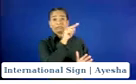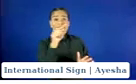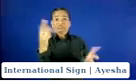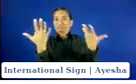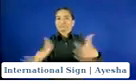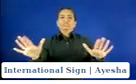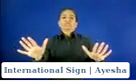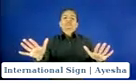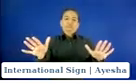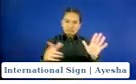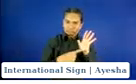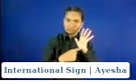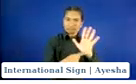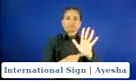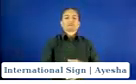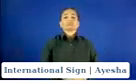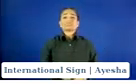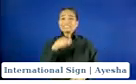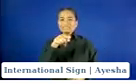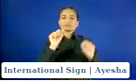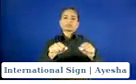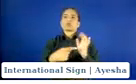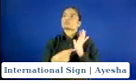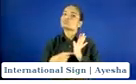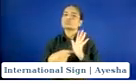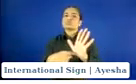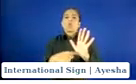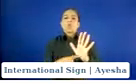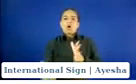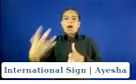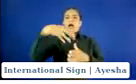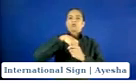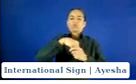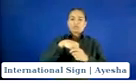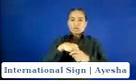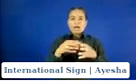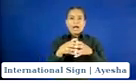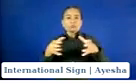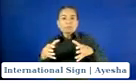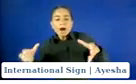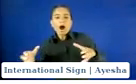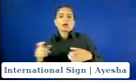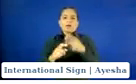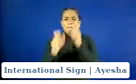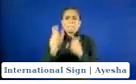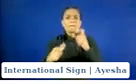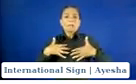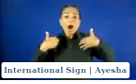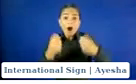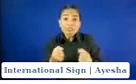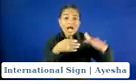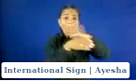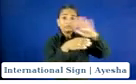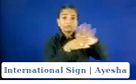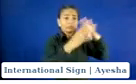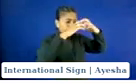include expansion of health service coverage to the poor and vulnerable through national health insurance schemes.